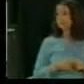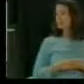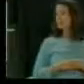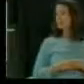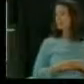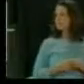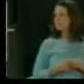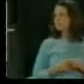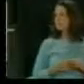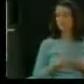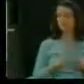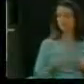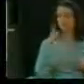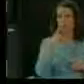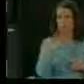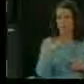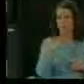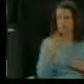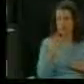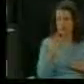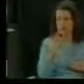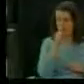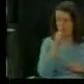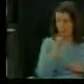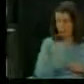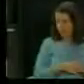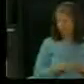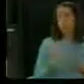is the correct term.